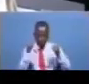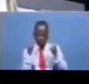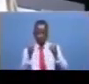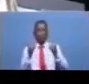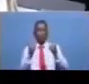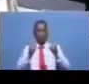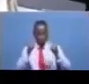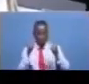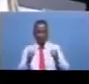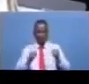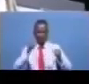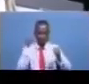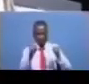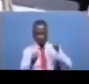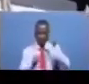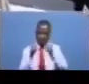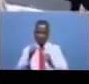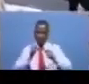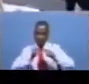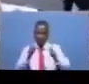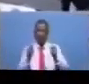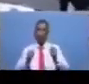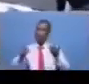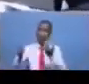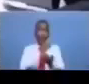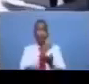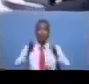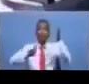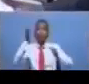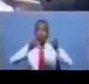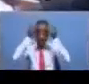shoulders, because no matter how this court decision will go, no matter how it will